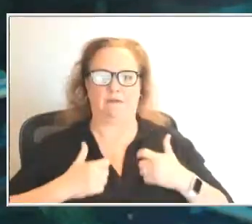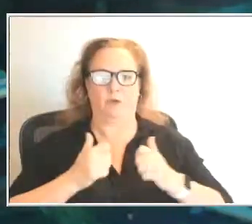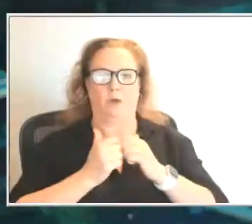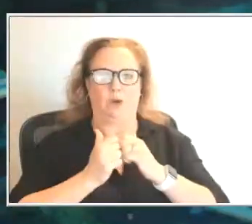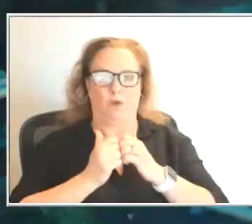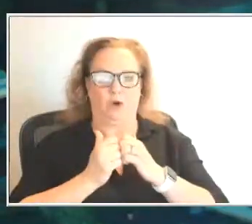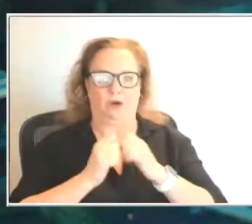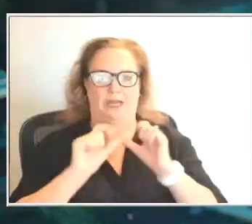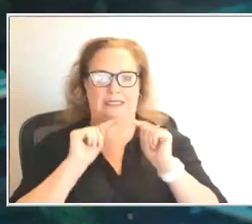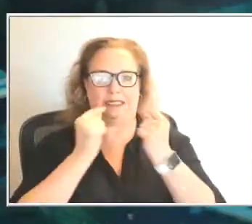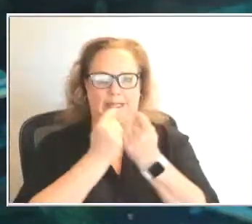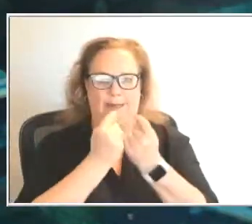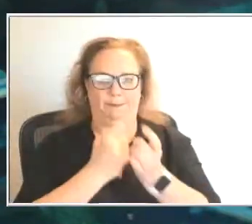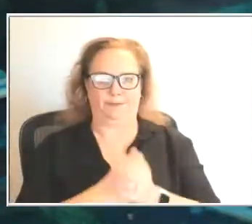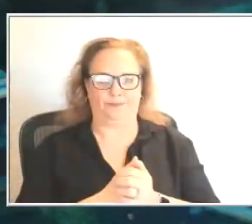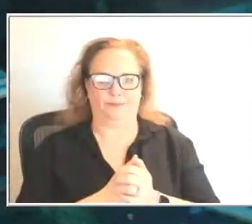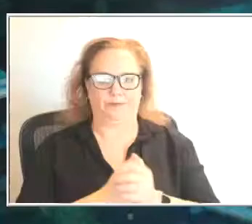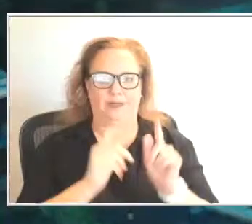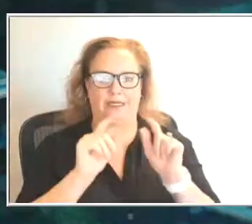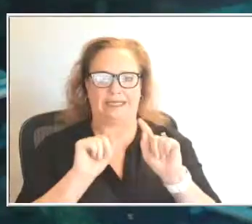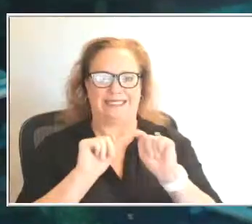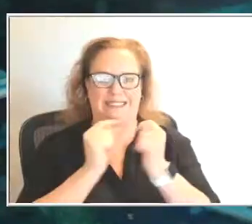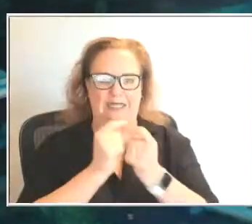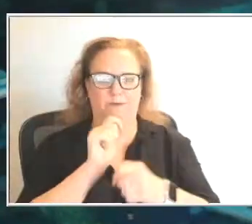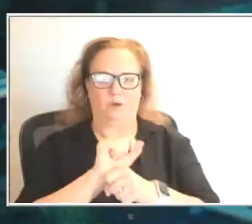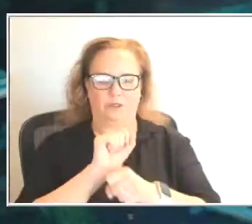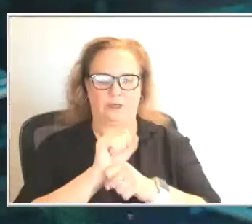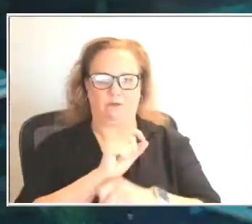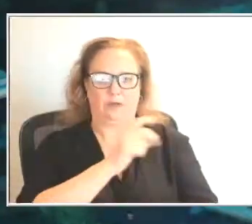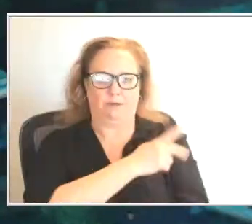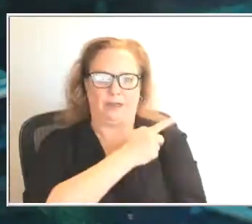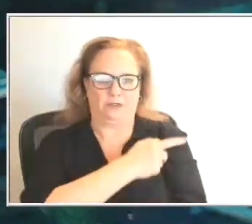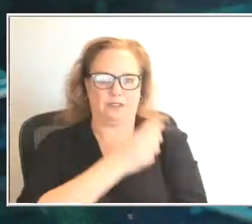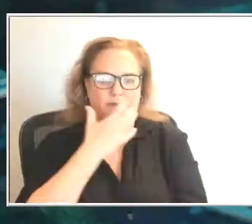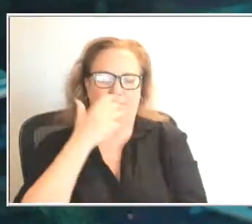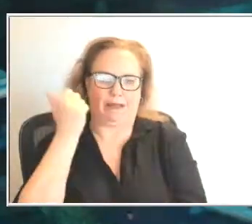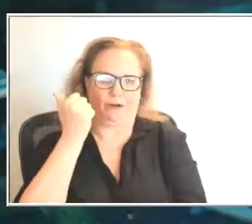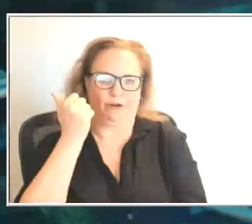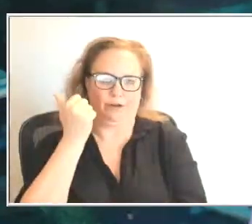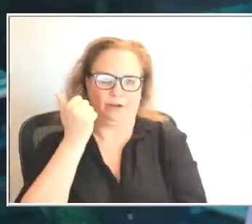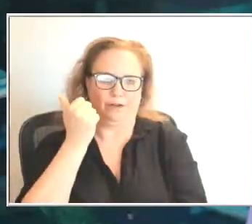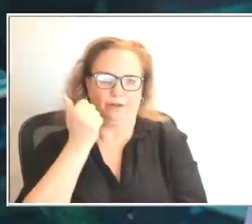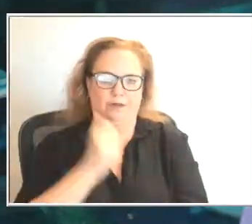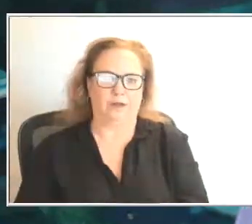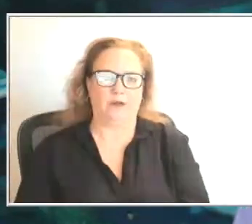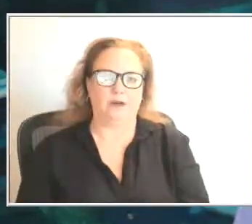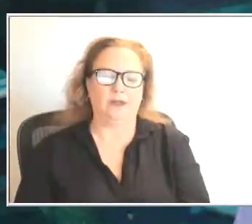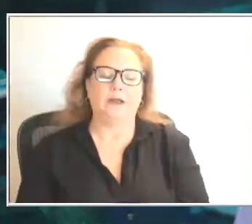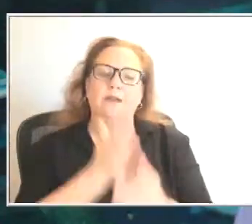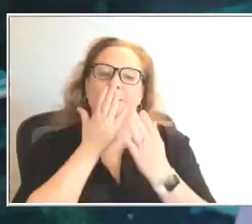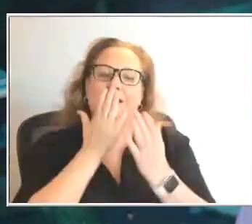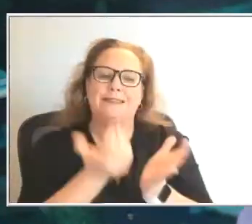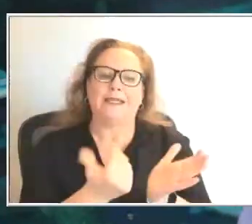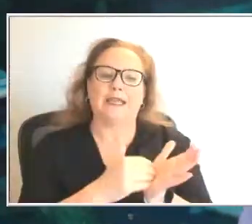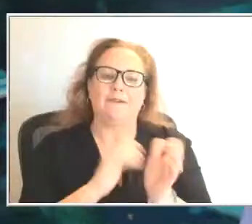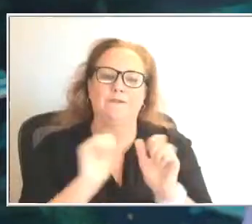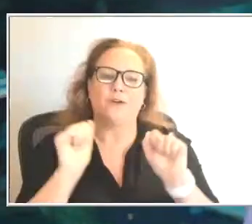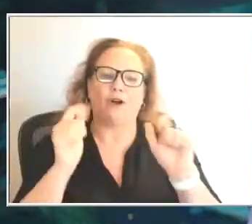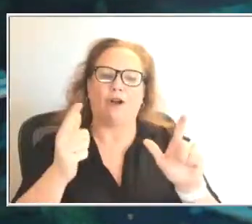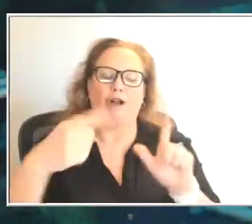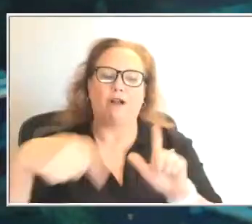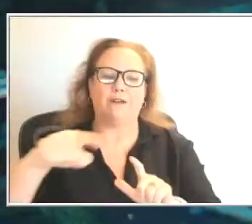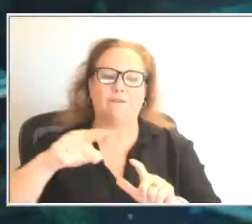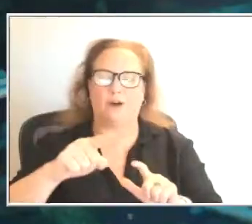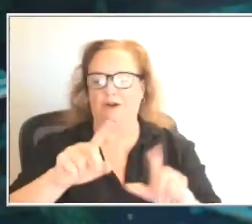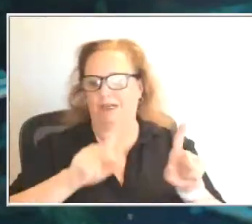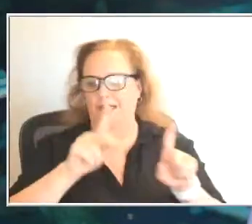as a team, because teamwork is what makes patients better, not in any individual person. Thanks again to all of our guests and to